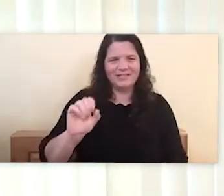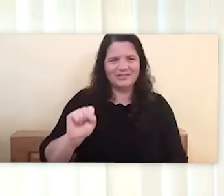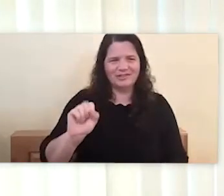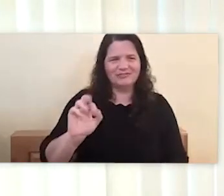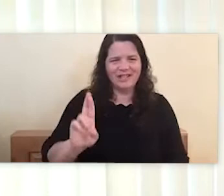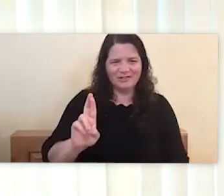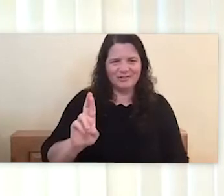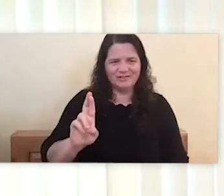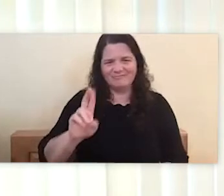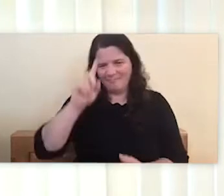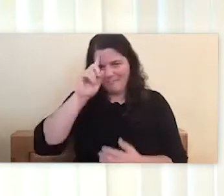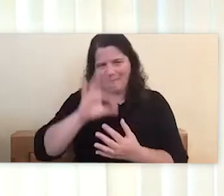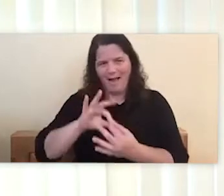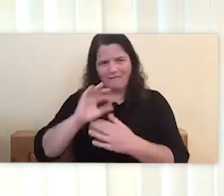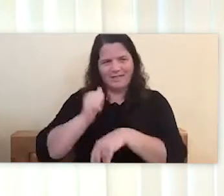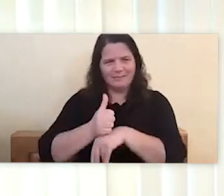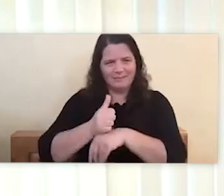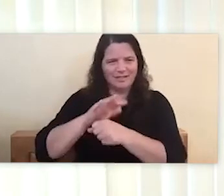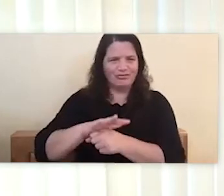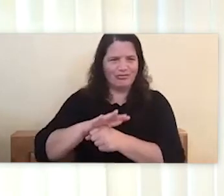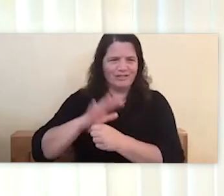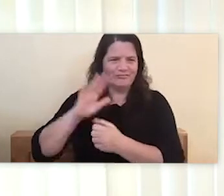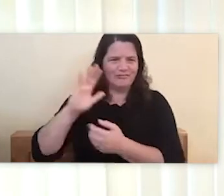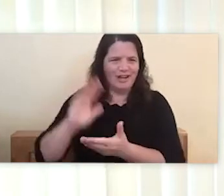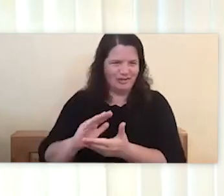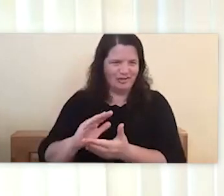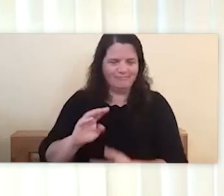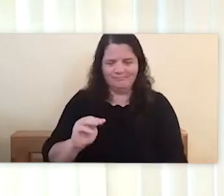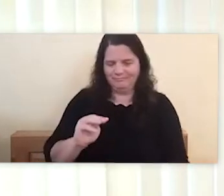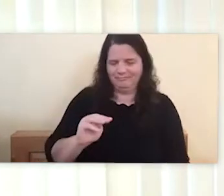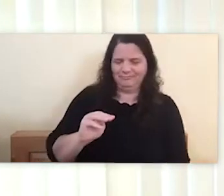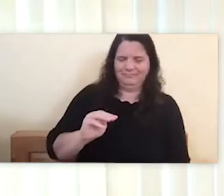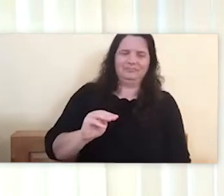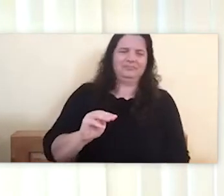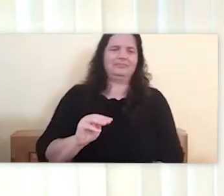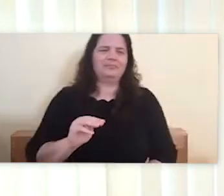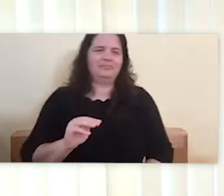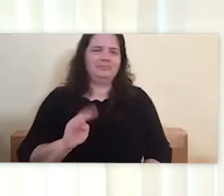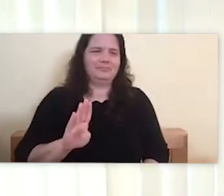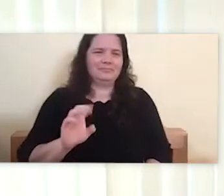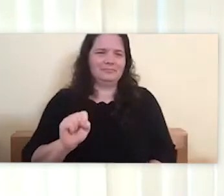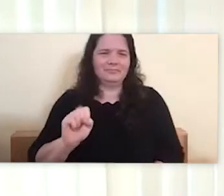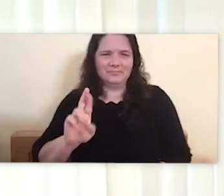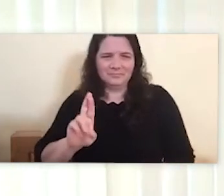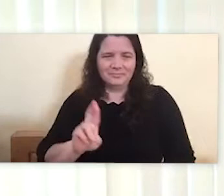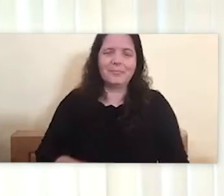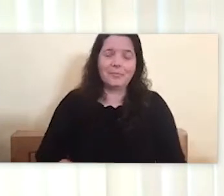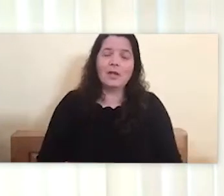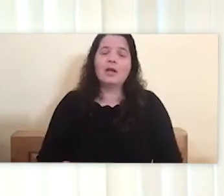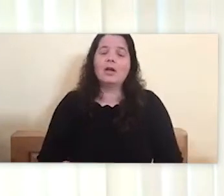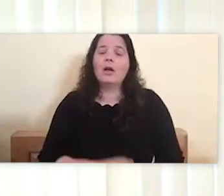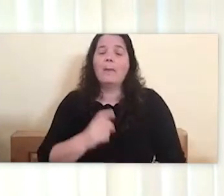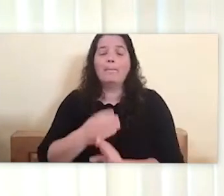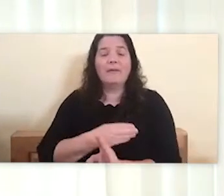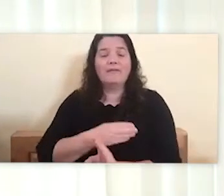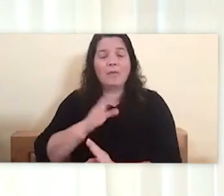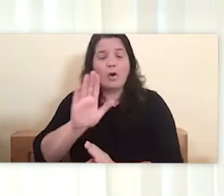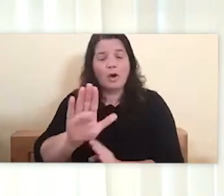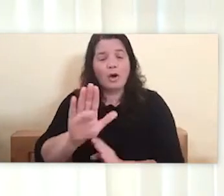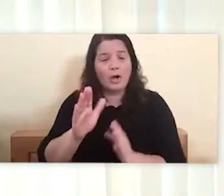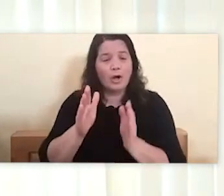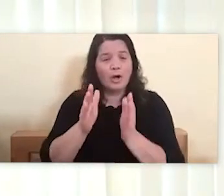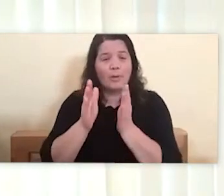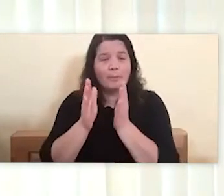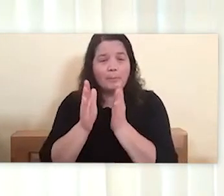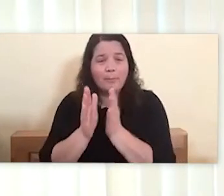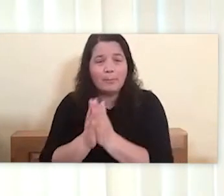Before her beautiful book and all of the many lectures